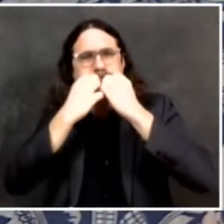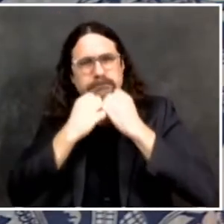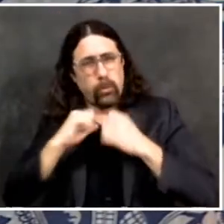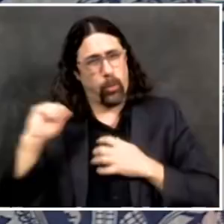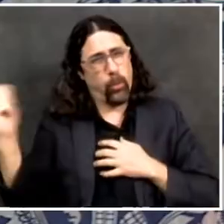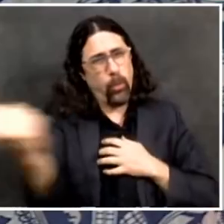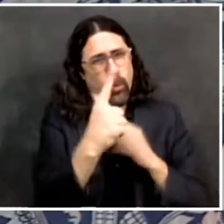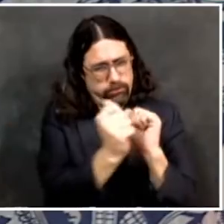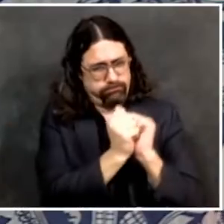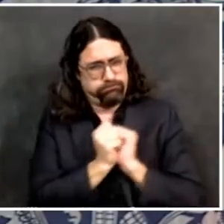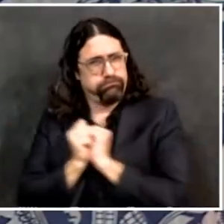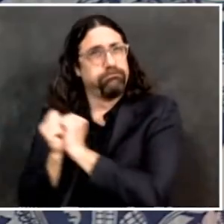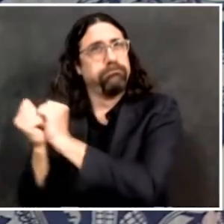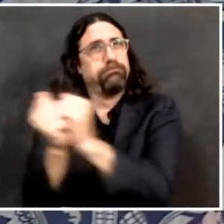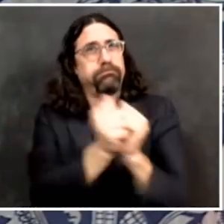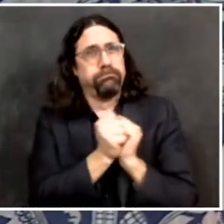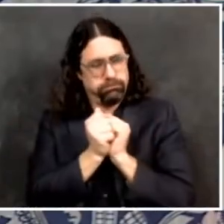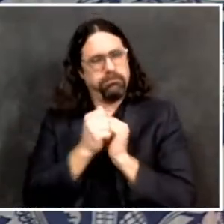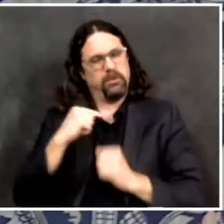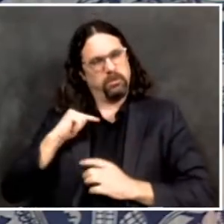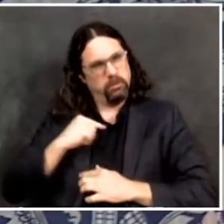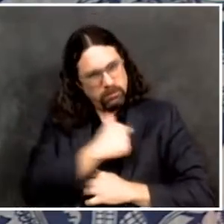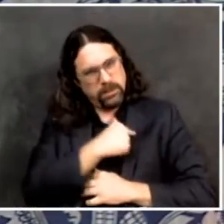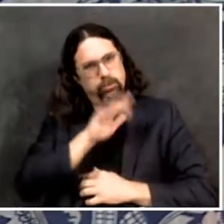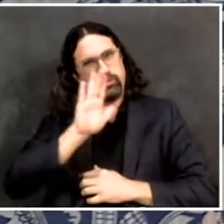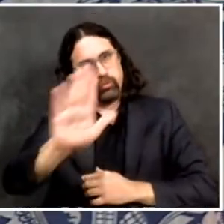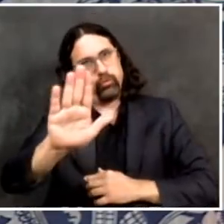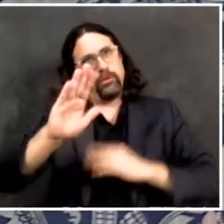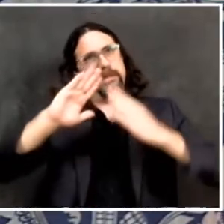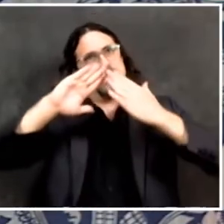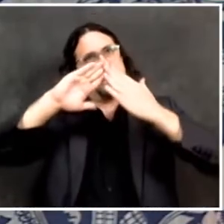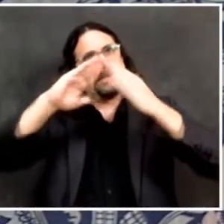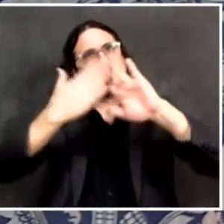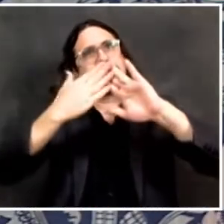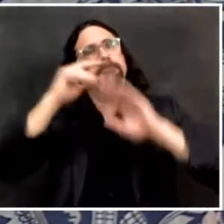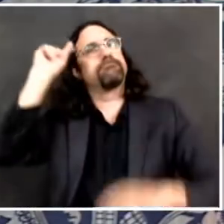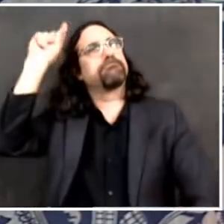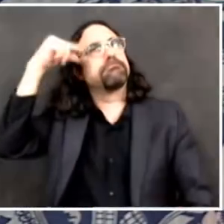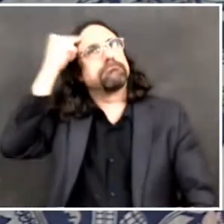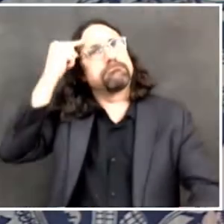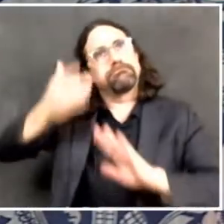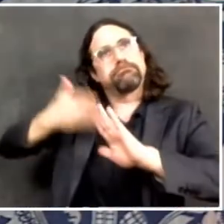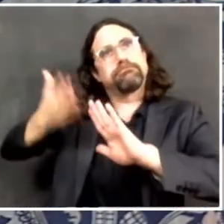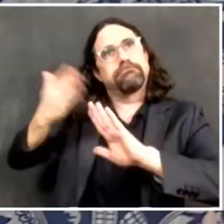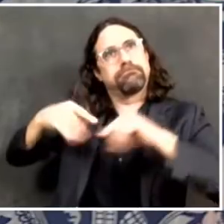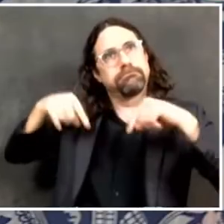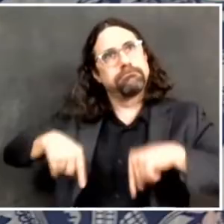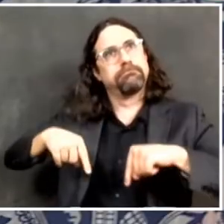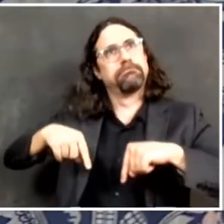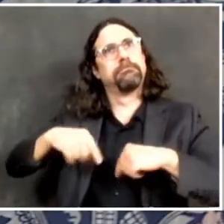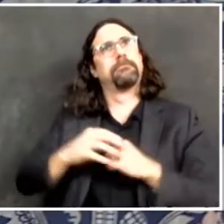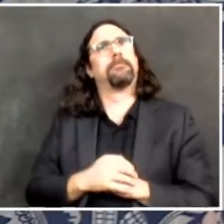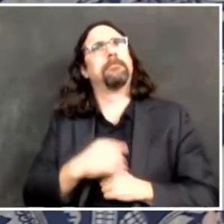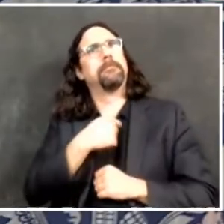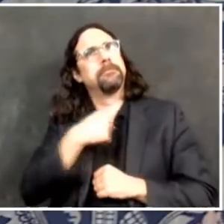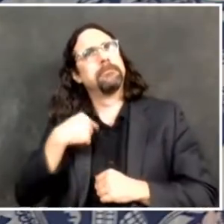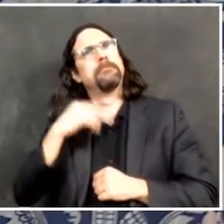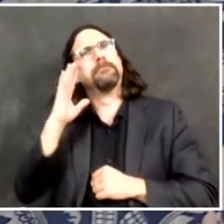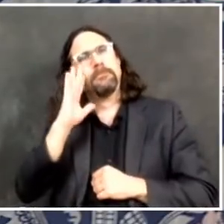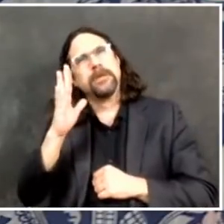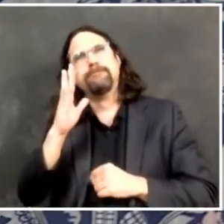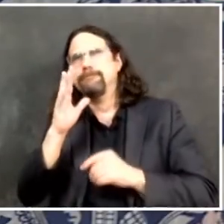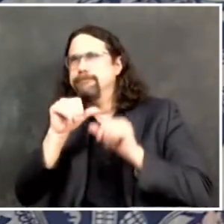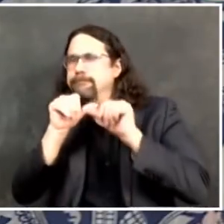the community level who for years and years have helped to make sure that people are fed, the food banks, the soup kitchens, the houses of worship,